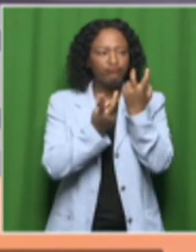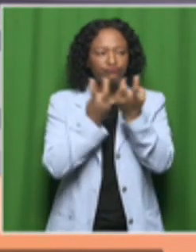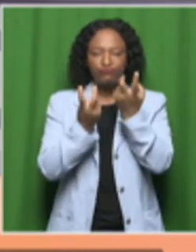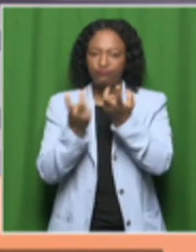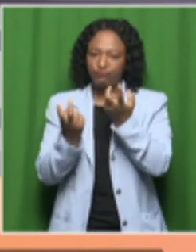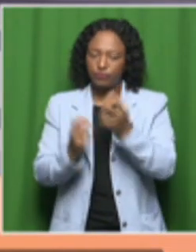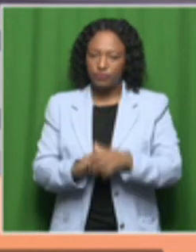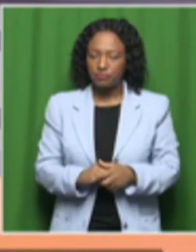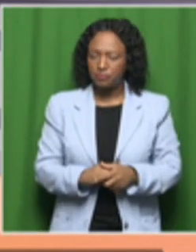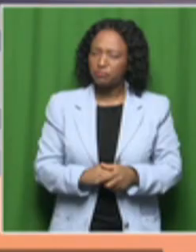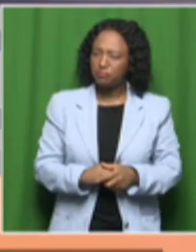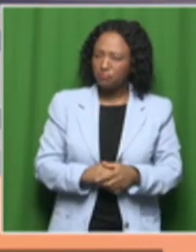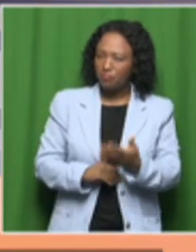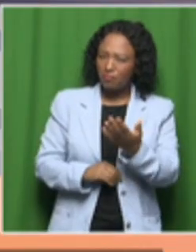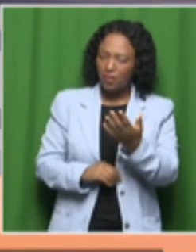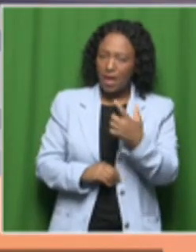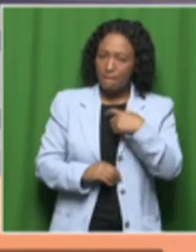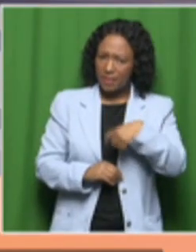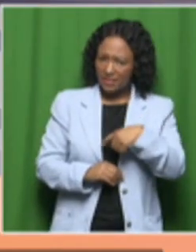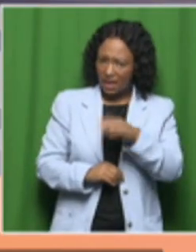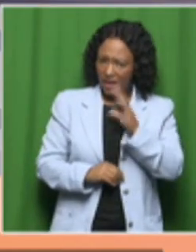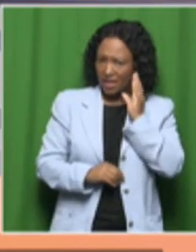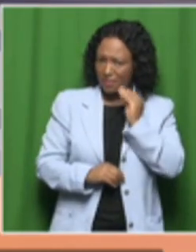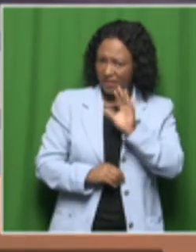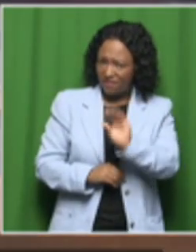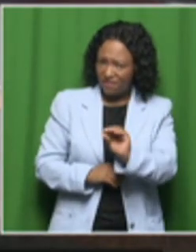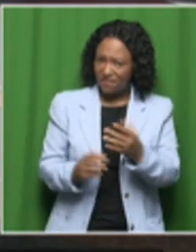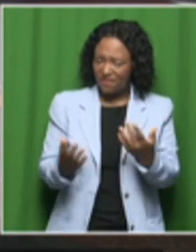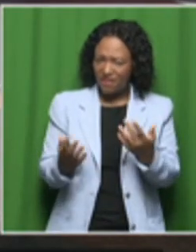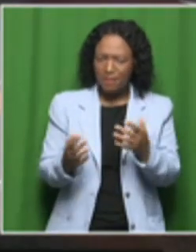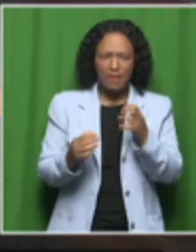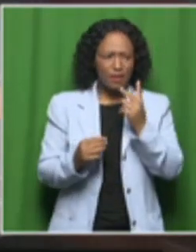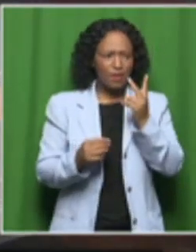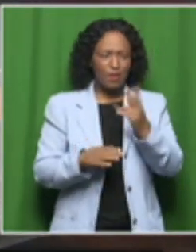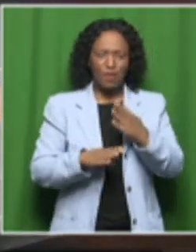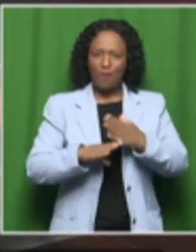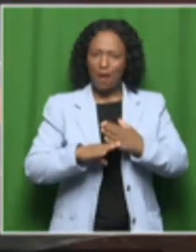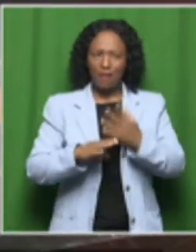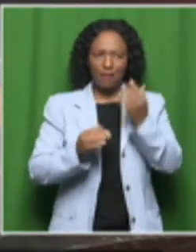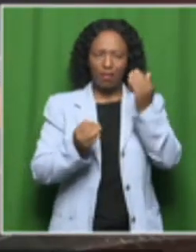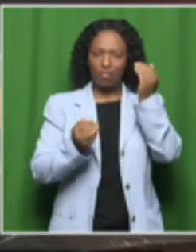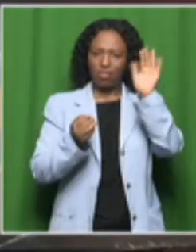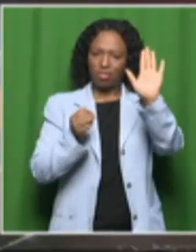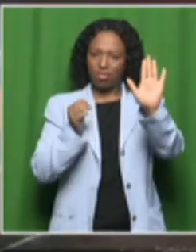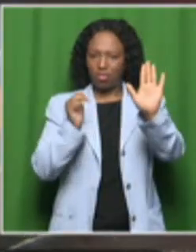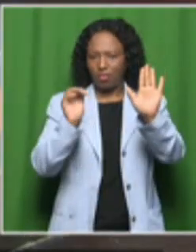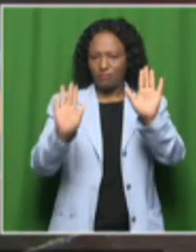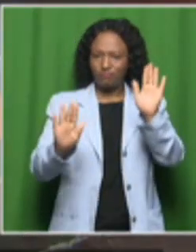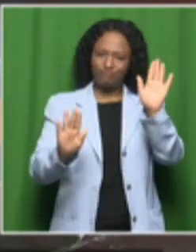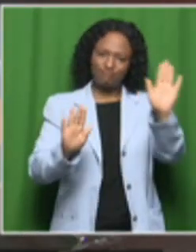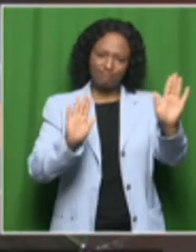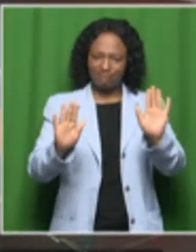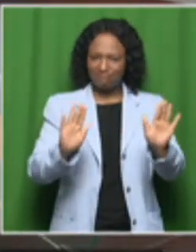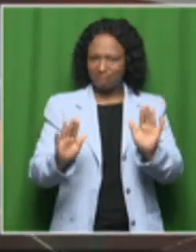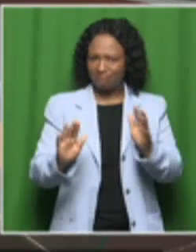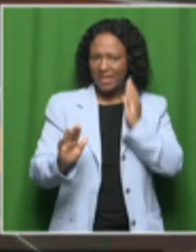if there are any personal experiences, because I mean, we're looking at some of the works that are on display, some of the personal experiences that are coming